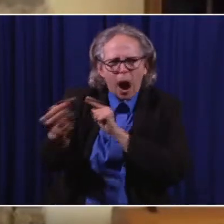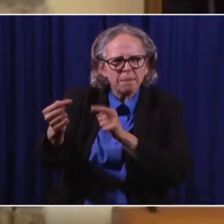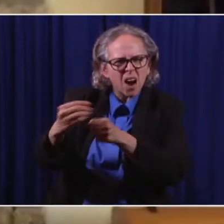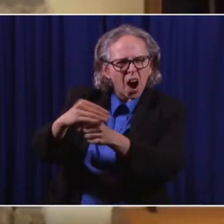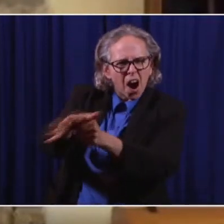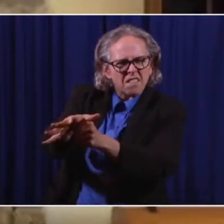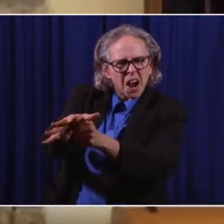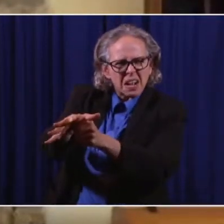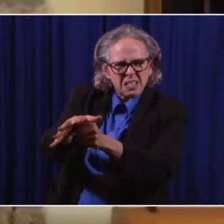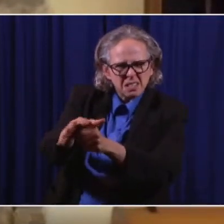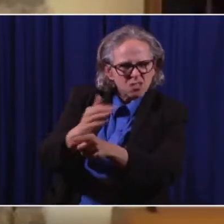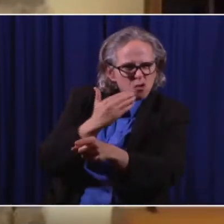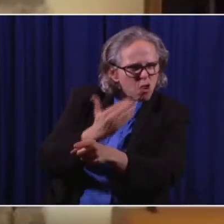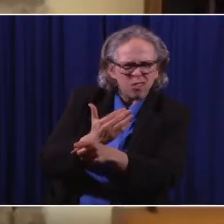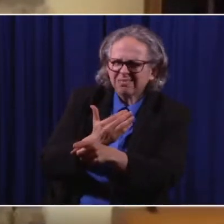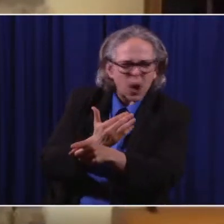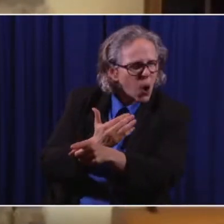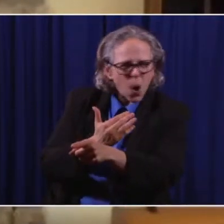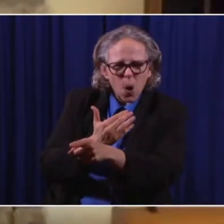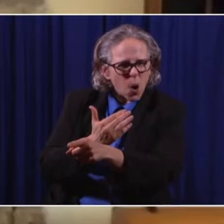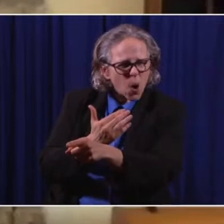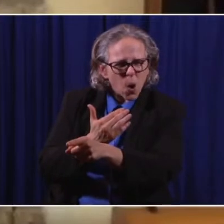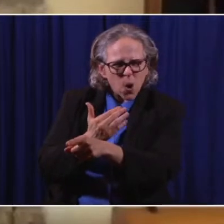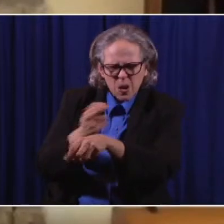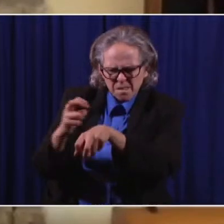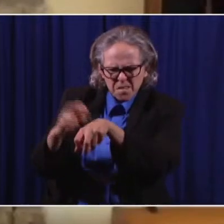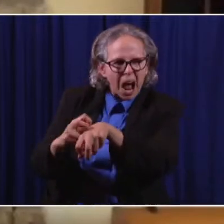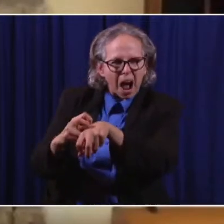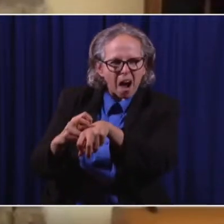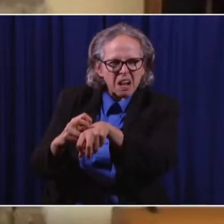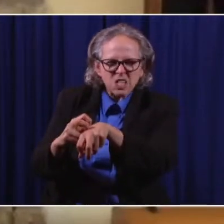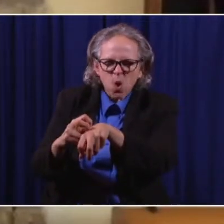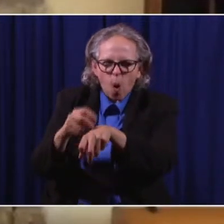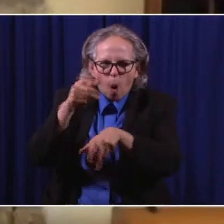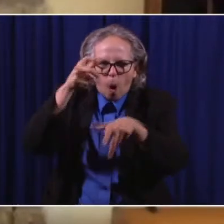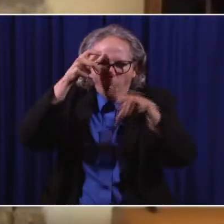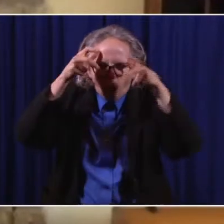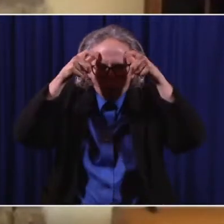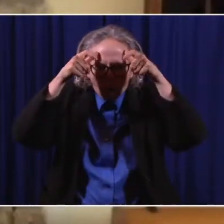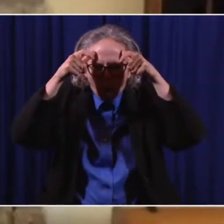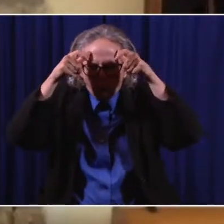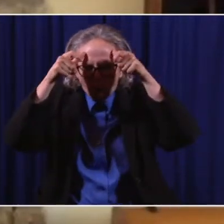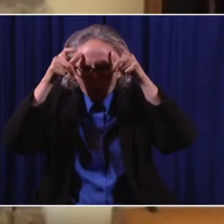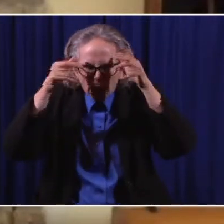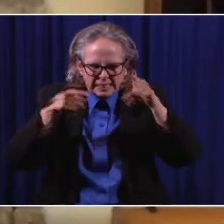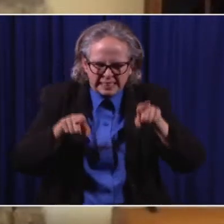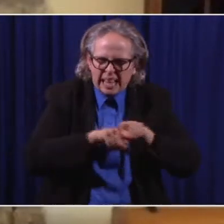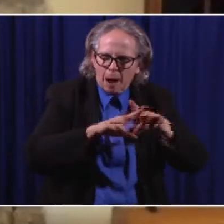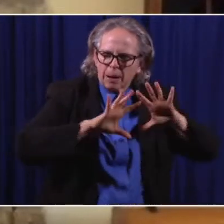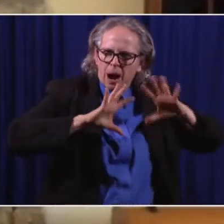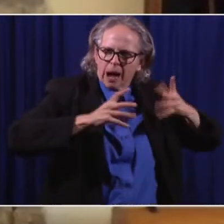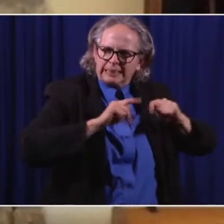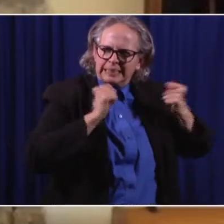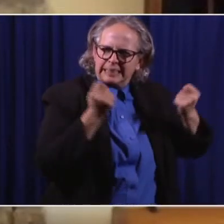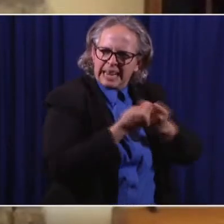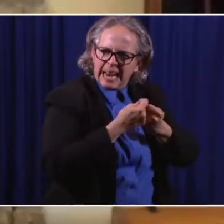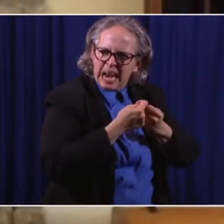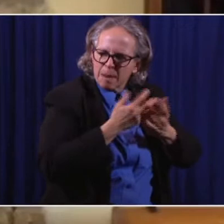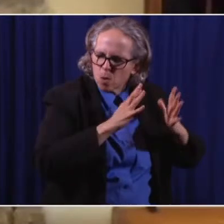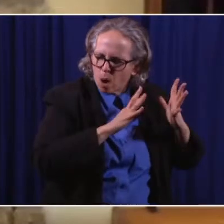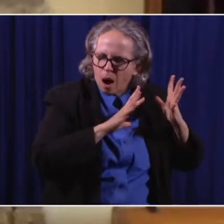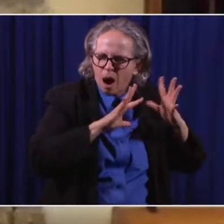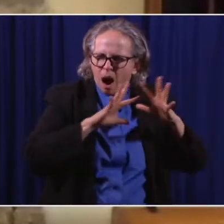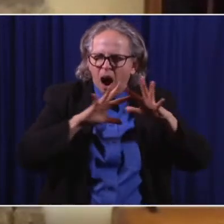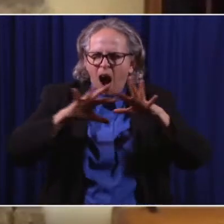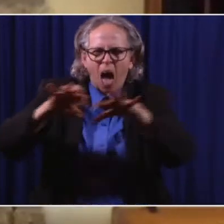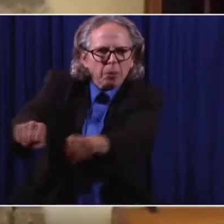enemies. We're on the same team. And so I think, Ohioans can pull together. I think we need to pull